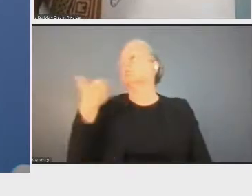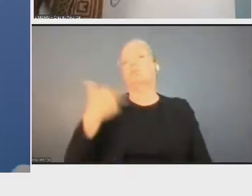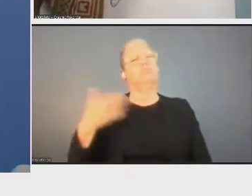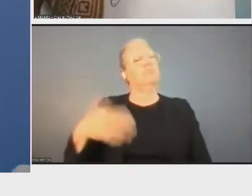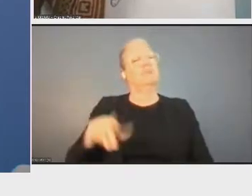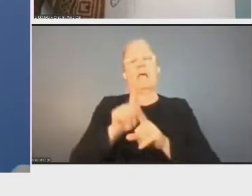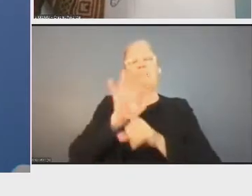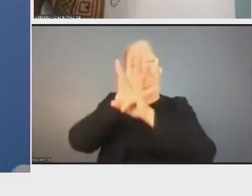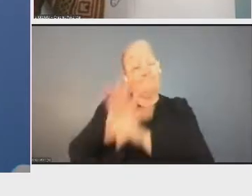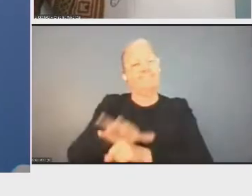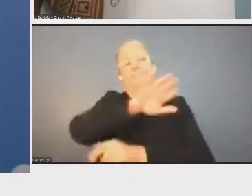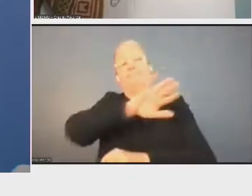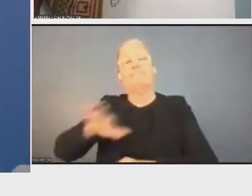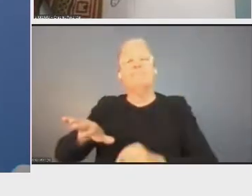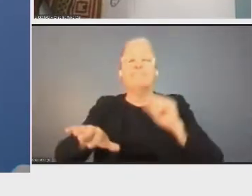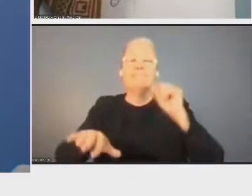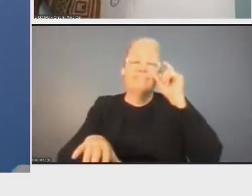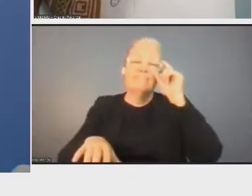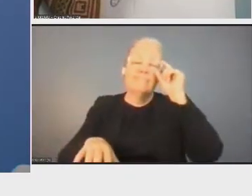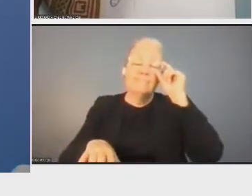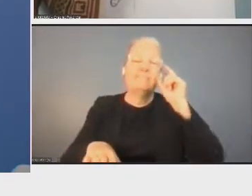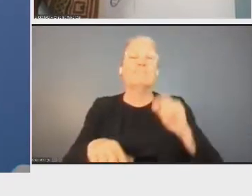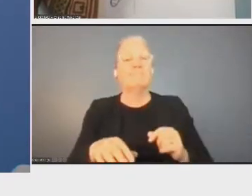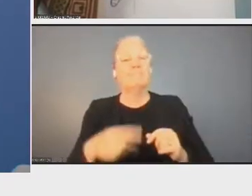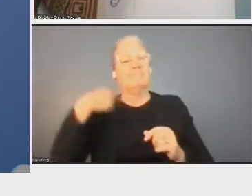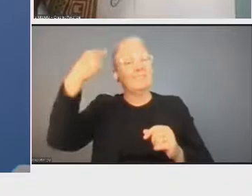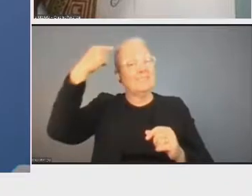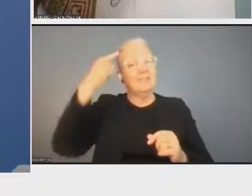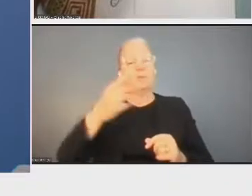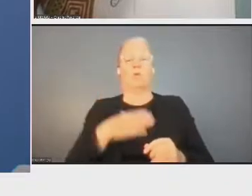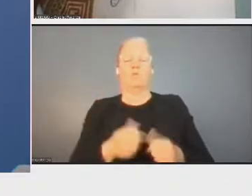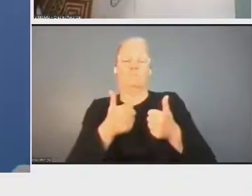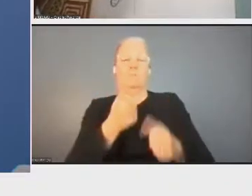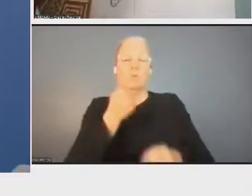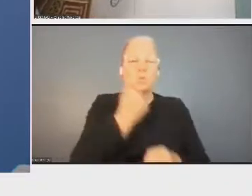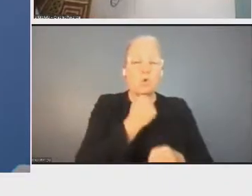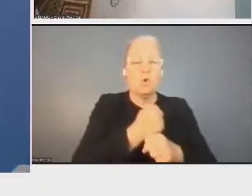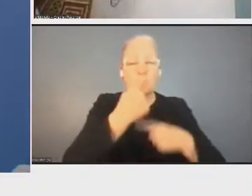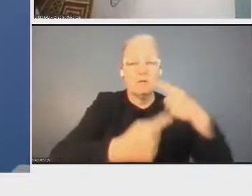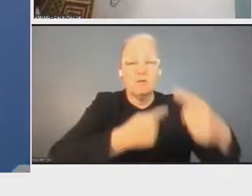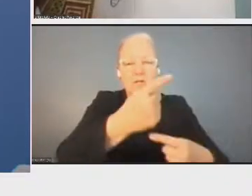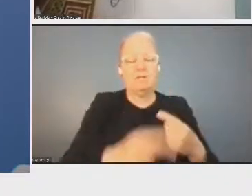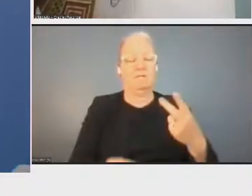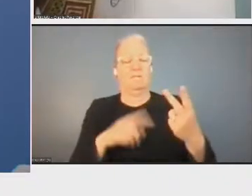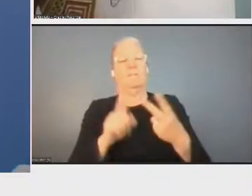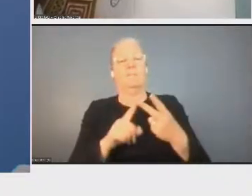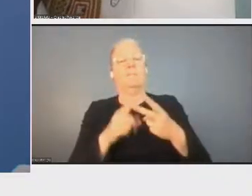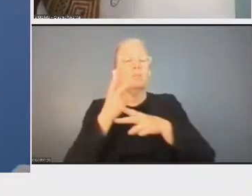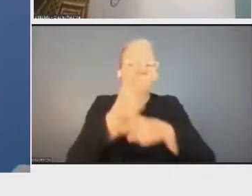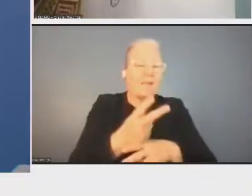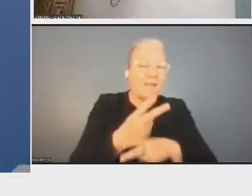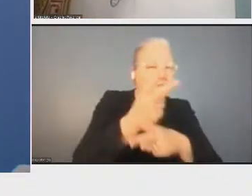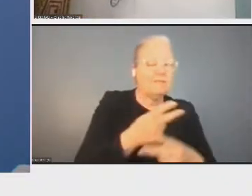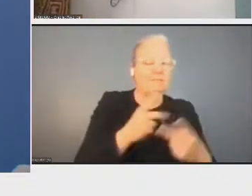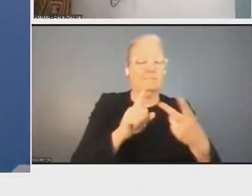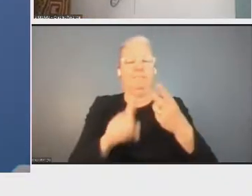impact. These include insecure employment, increased burden of caregiving, and heightened